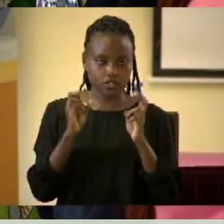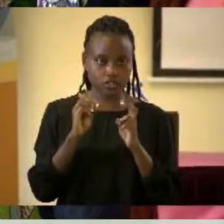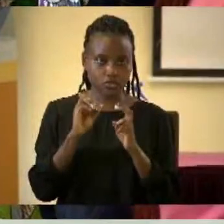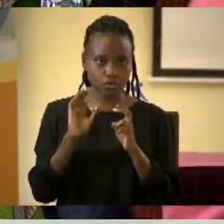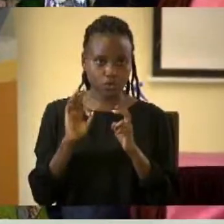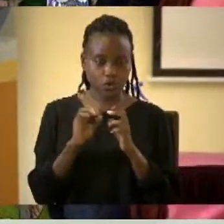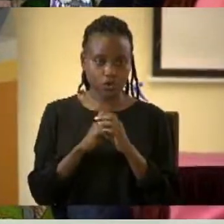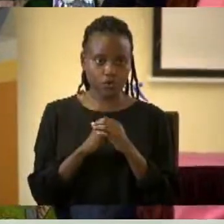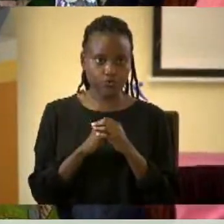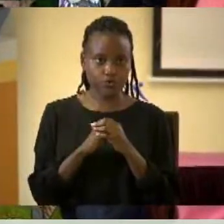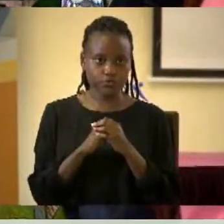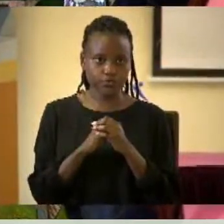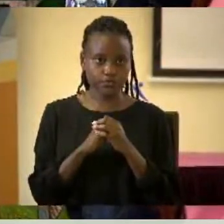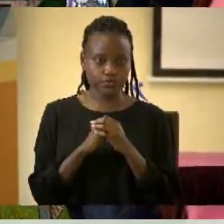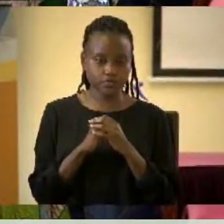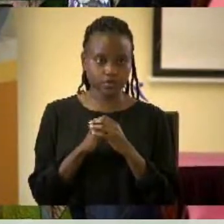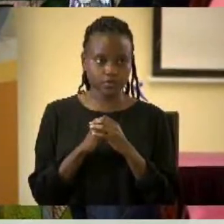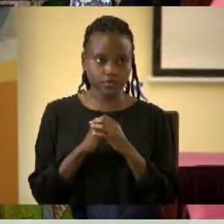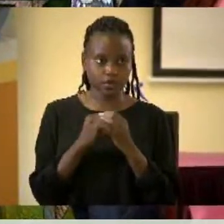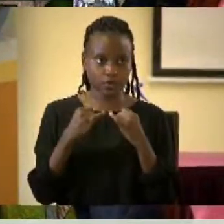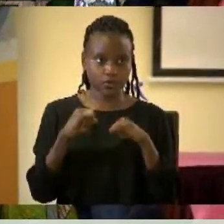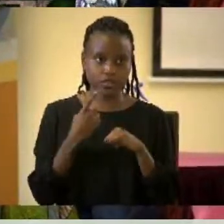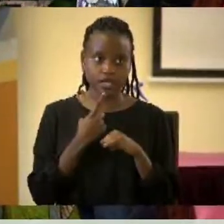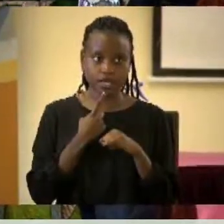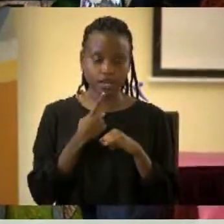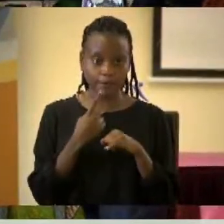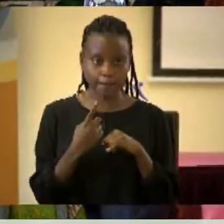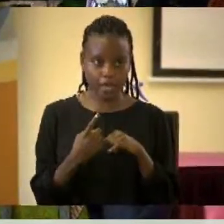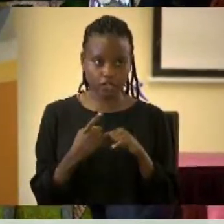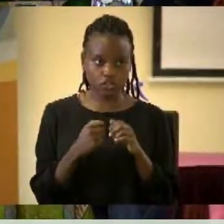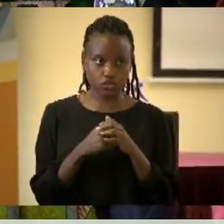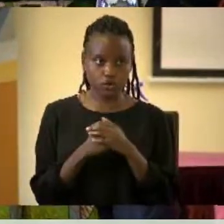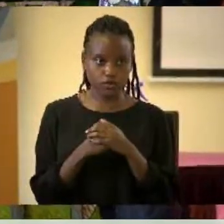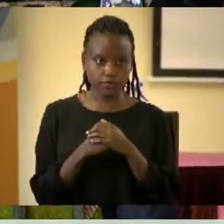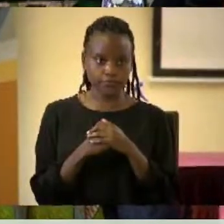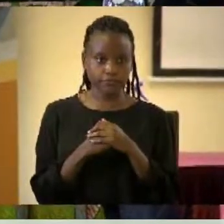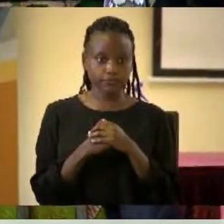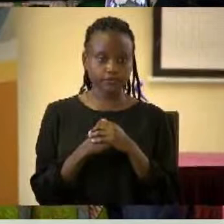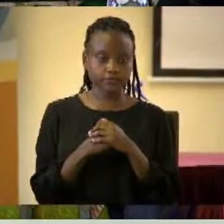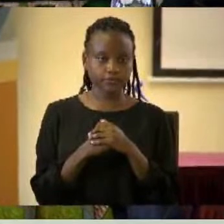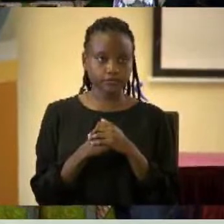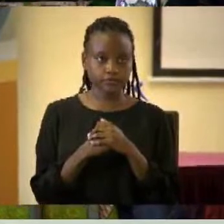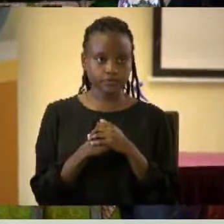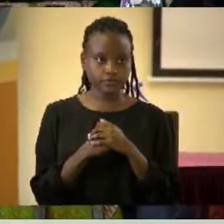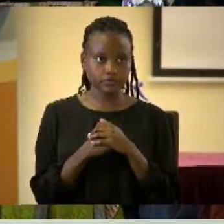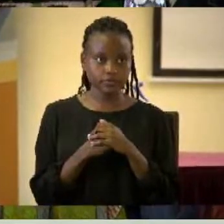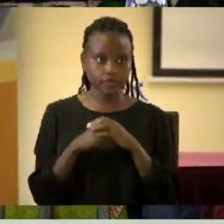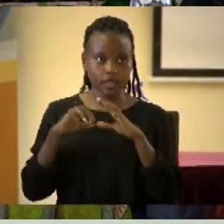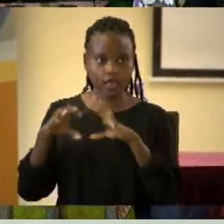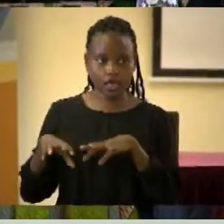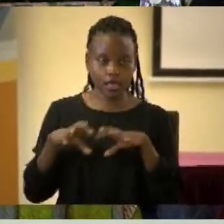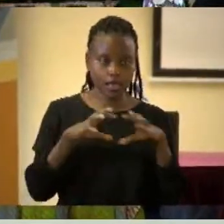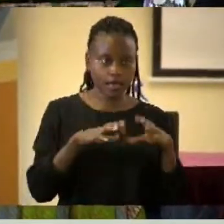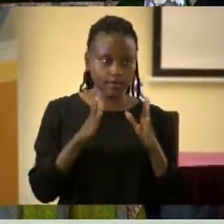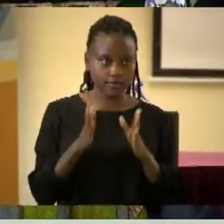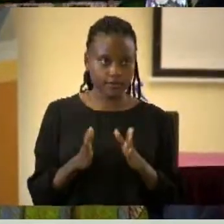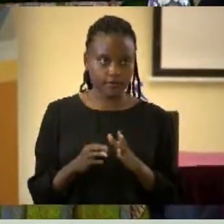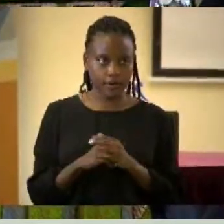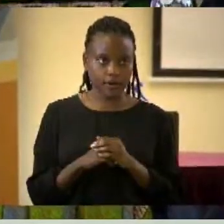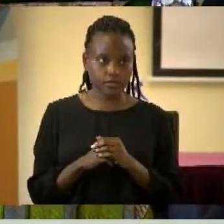well, I was going to try and mention that other sufferers who